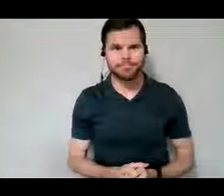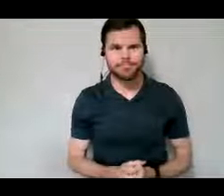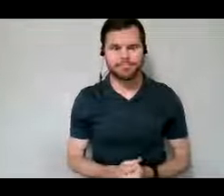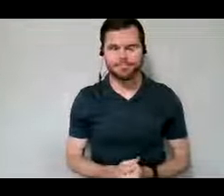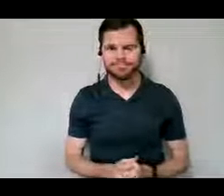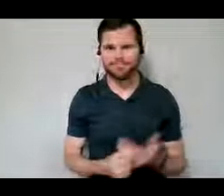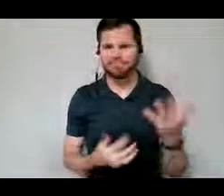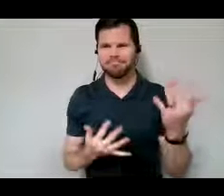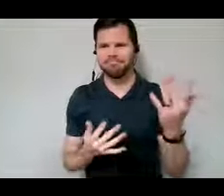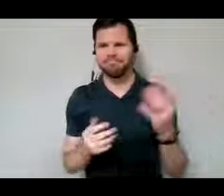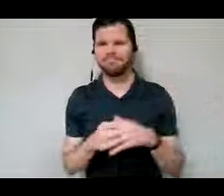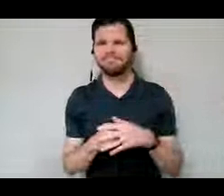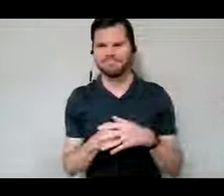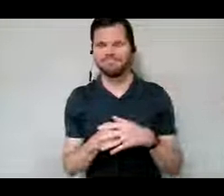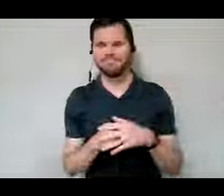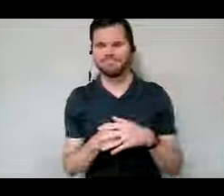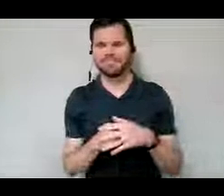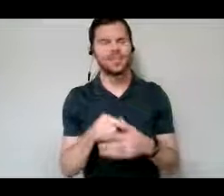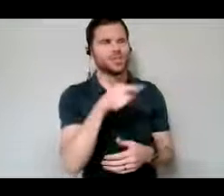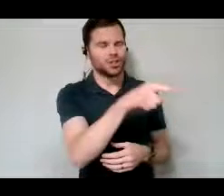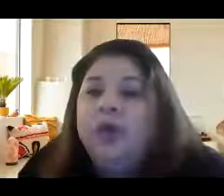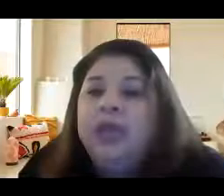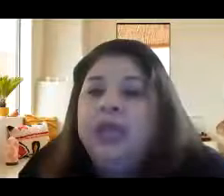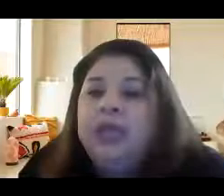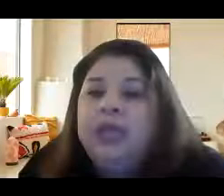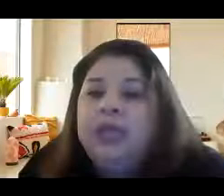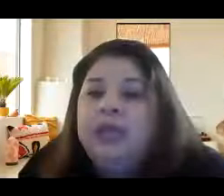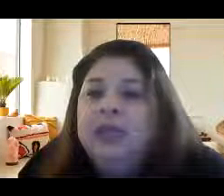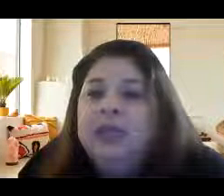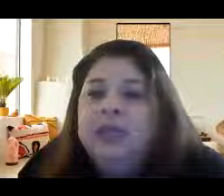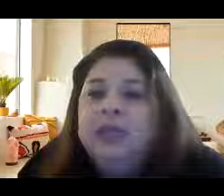Let's see. She was talking, but she was muted. Oh, okay.